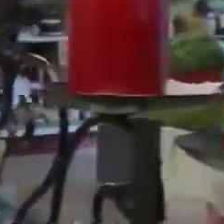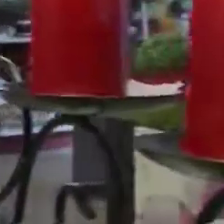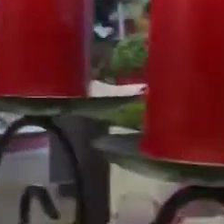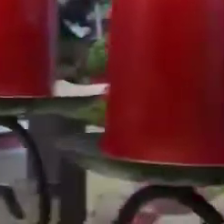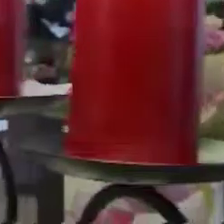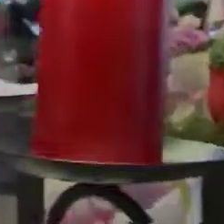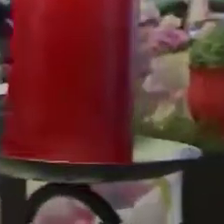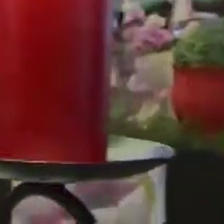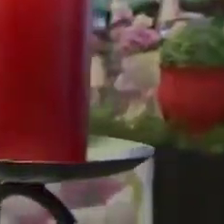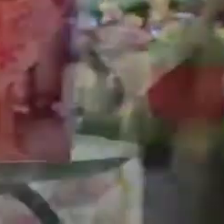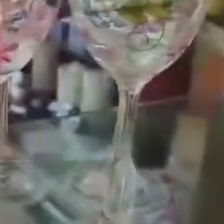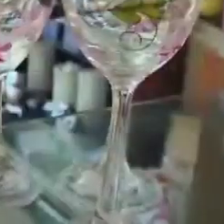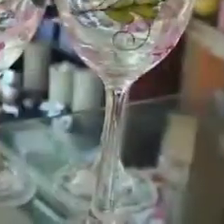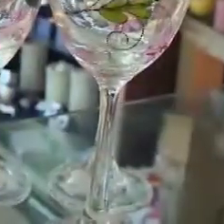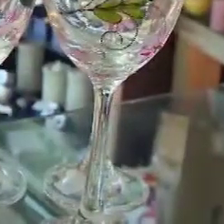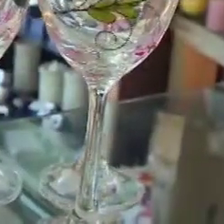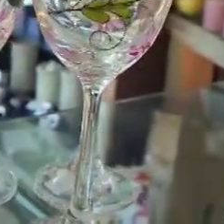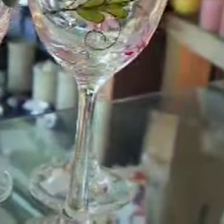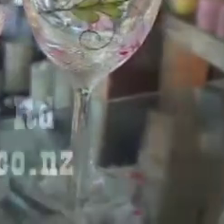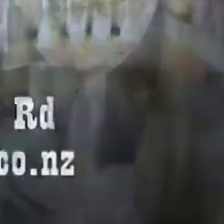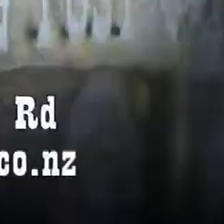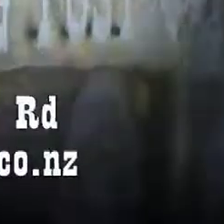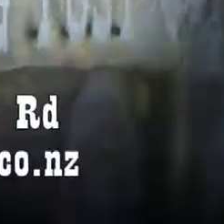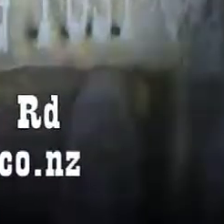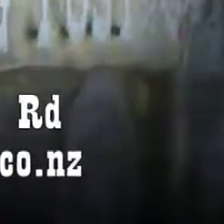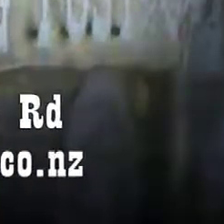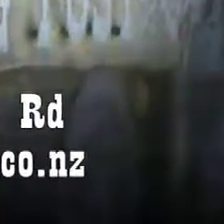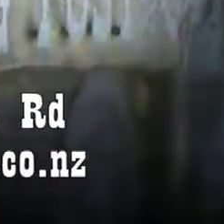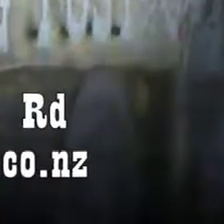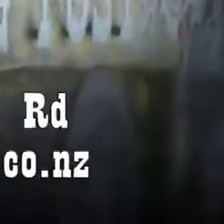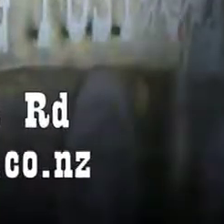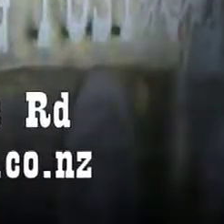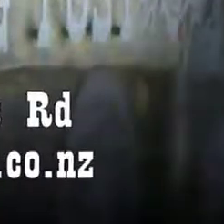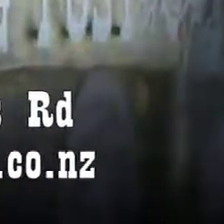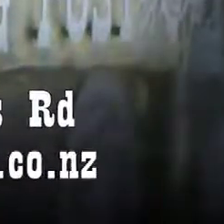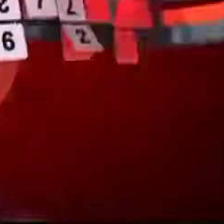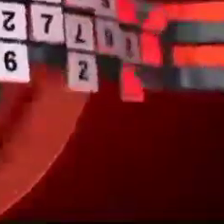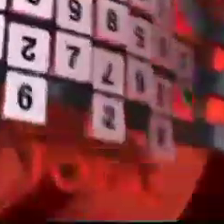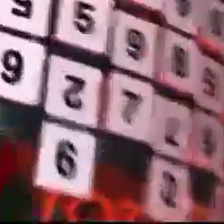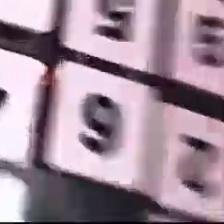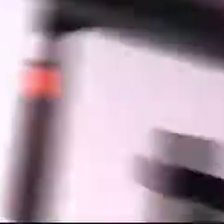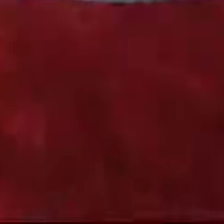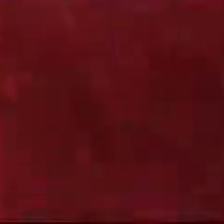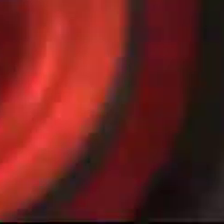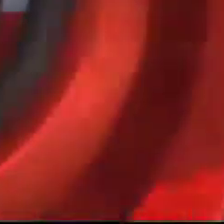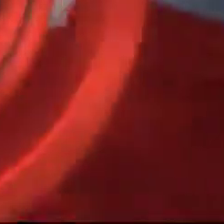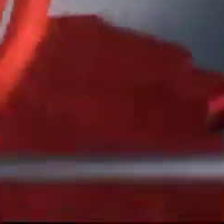on 722 Marshlands Road, the Hitching Post, defining art our way.